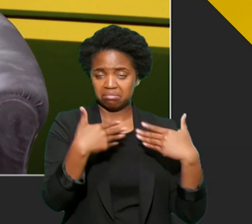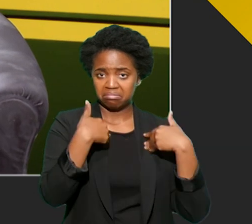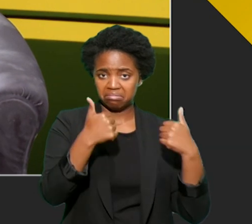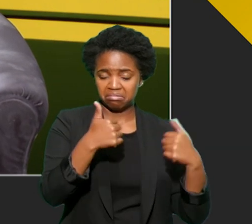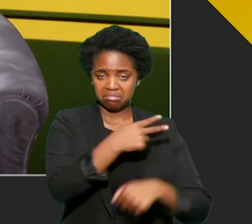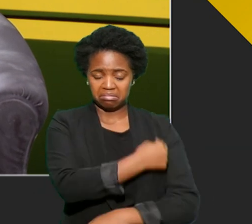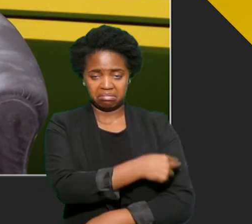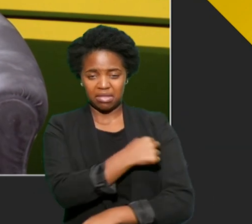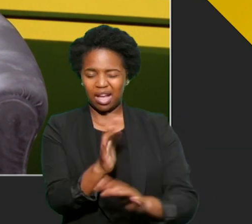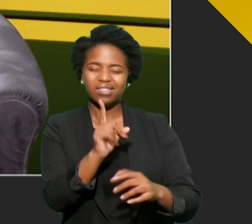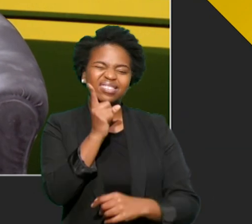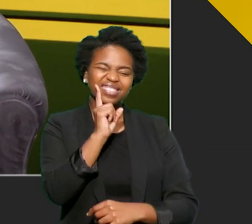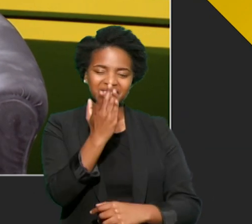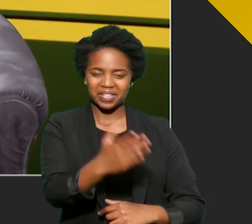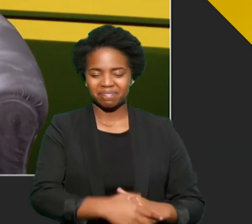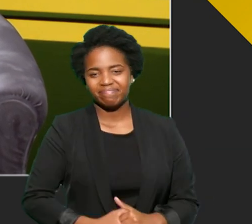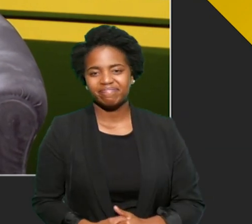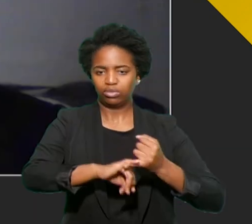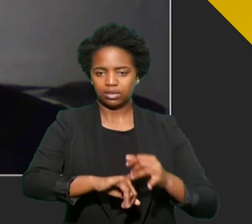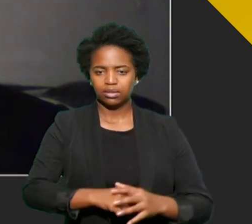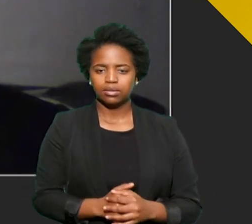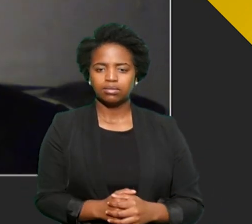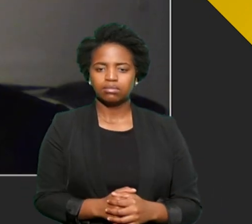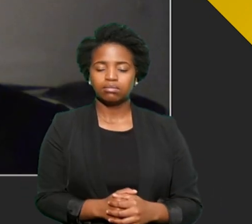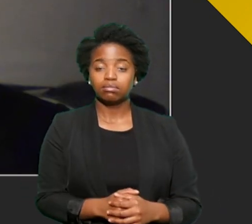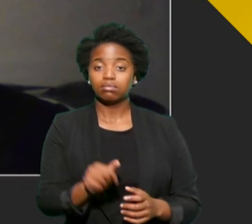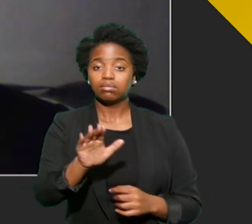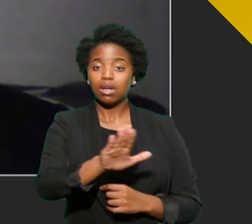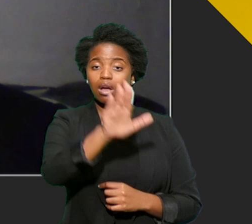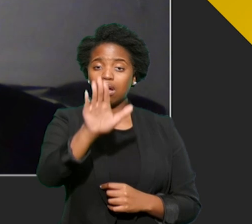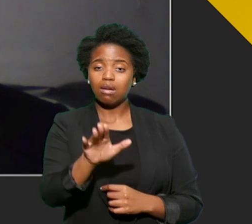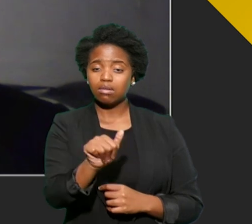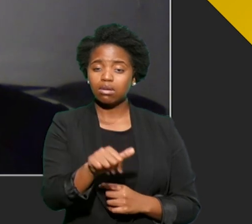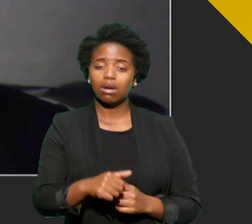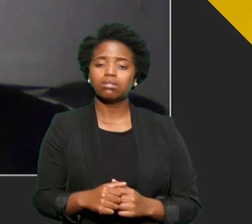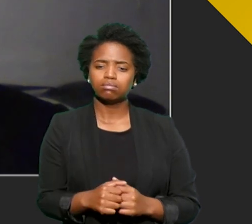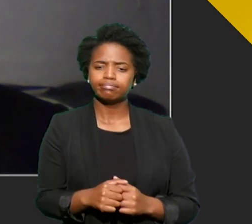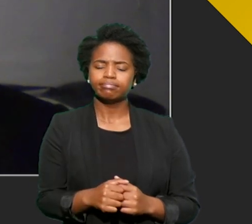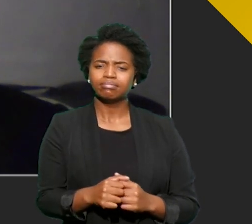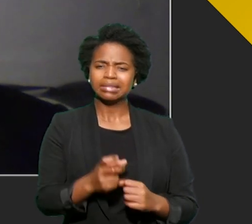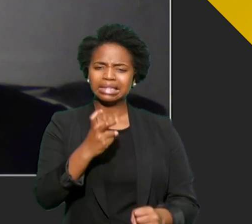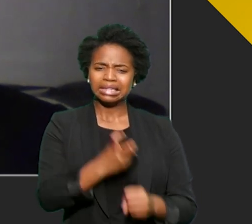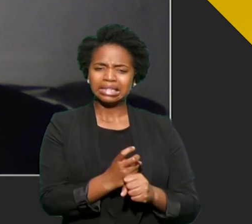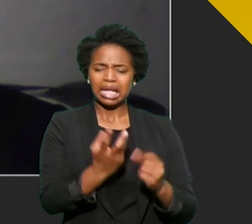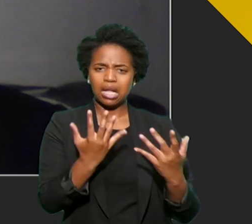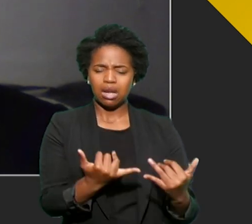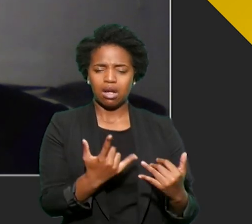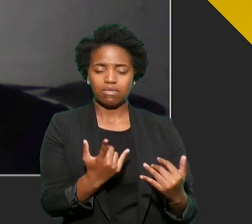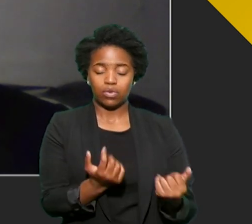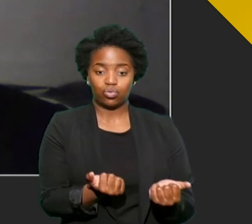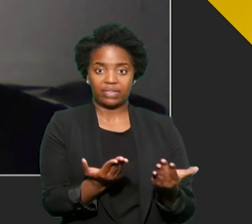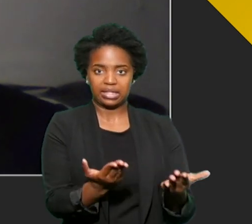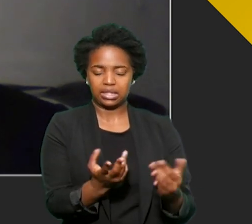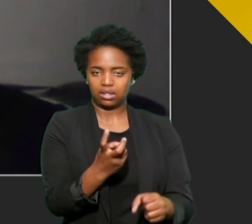unity with 5G. Let's have a look at what she had to say. Africa is currently struggling to provide essential services to its citizens.